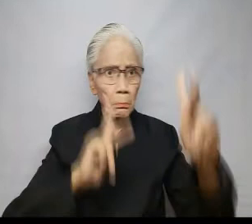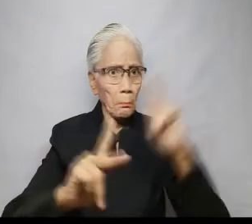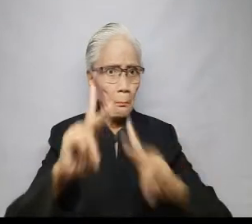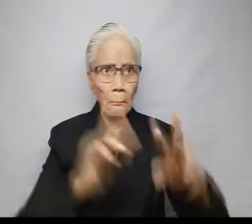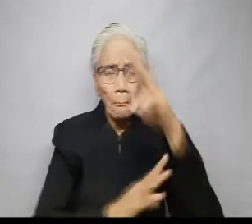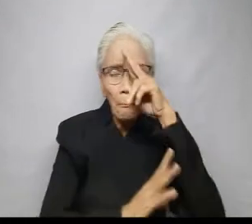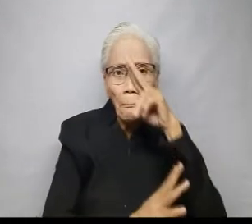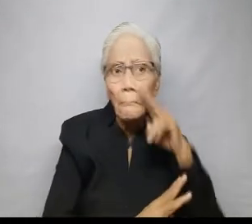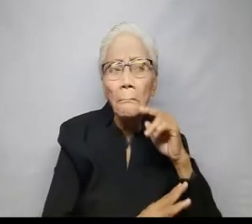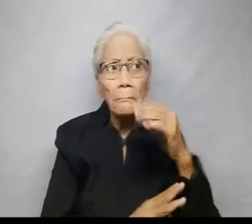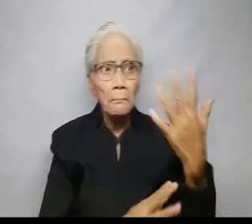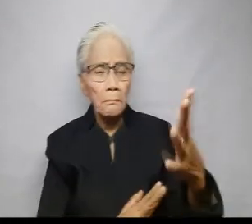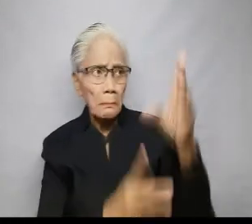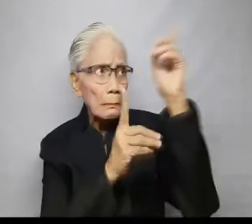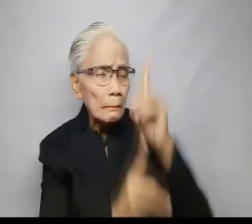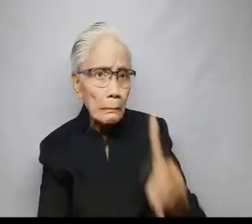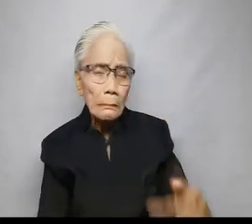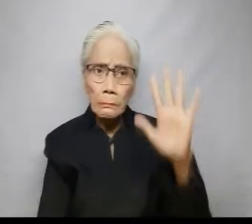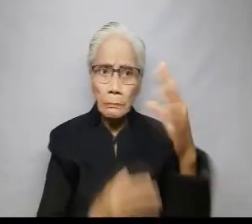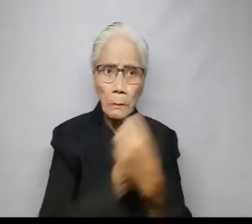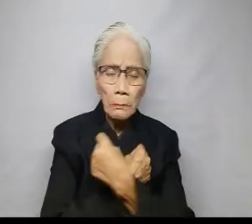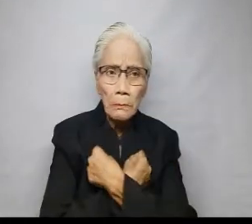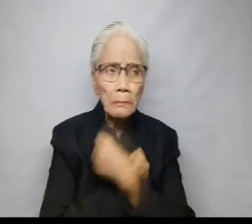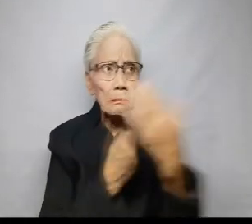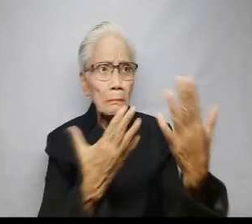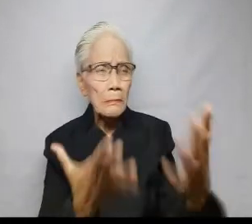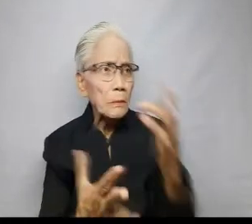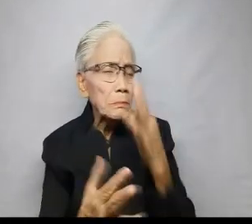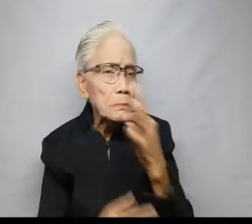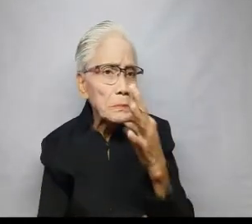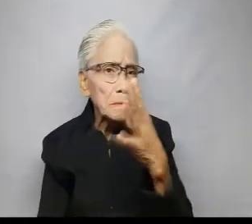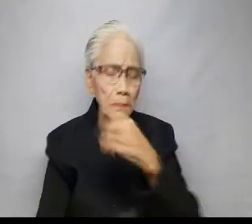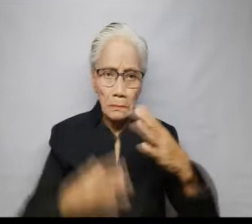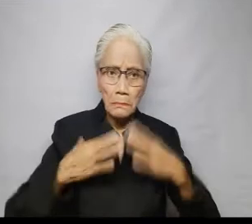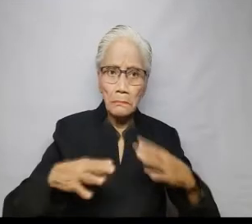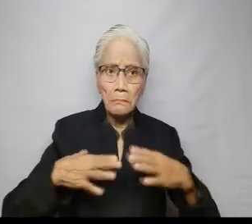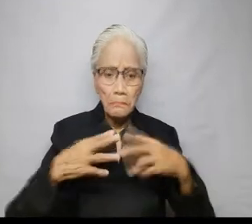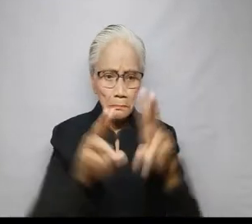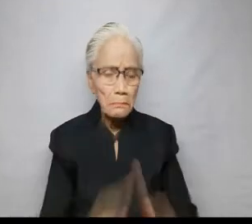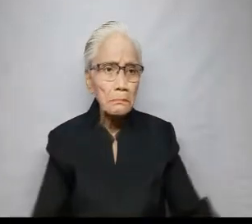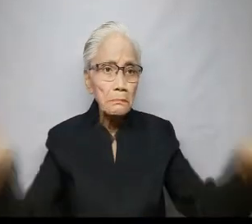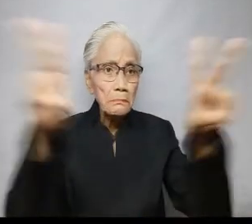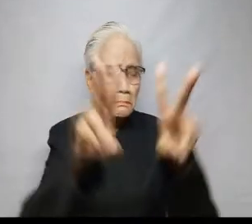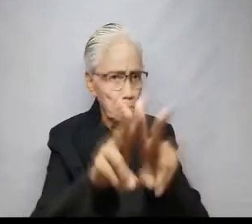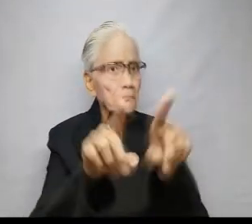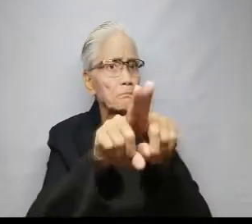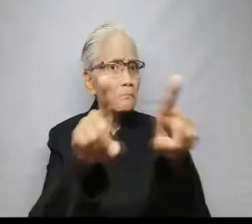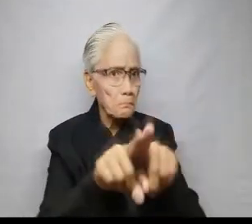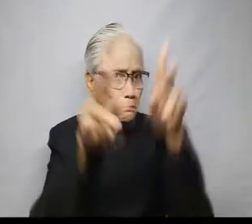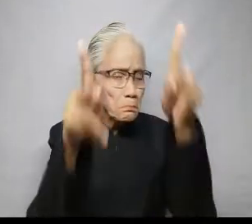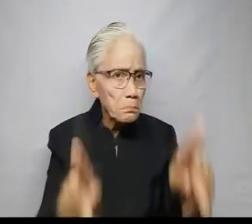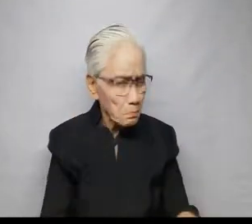are robbed. Robbed of their dignity, of their love, of their food and clothing, robbed of their value as